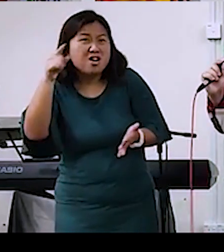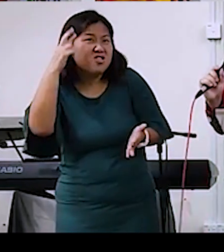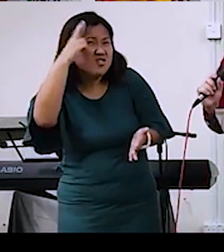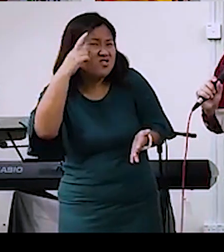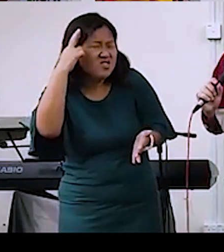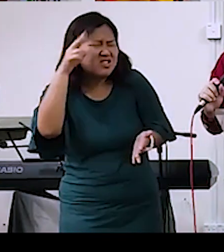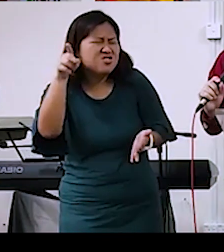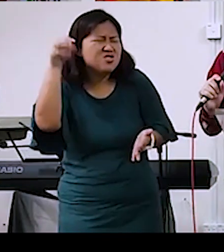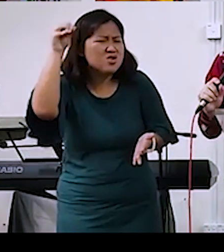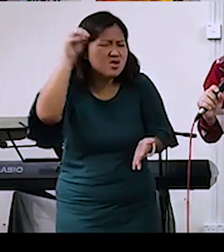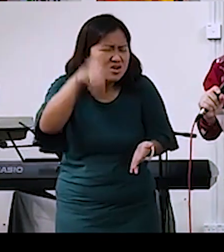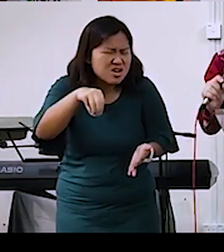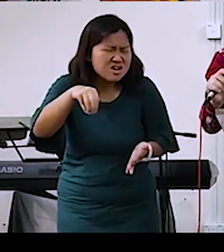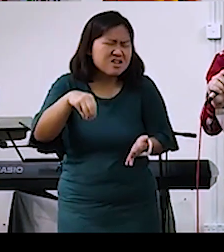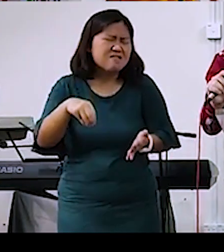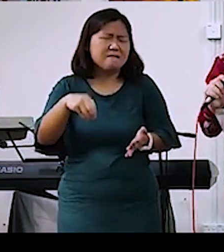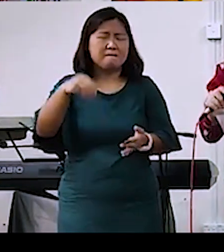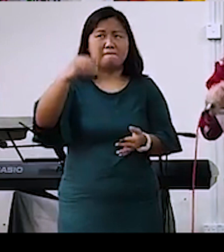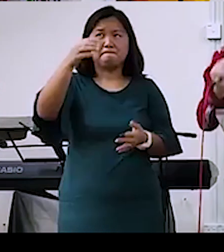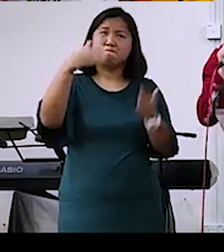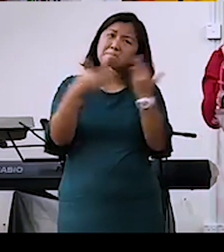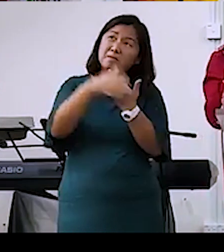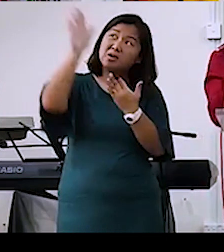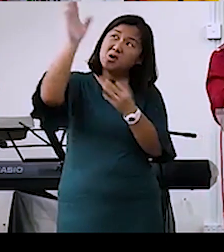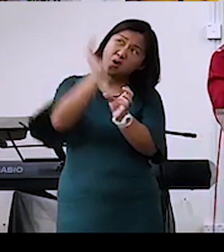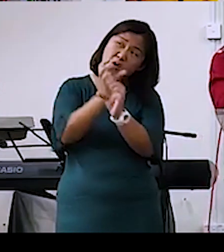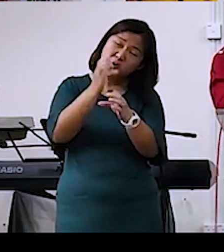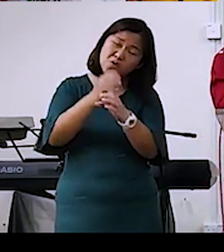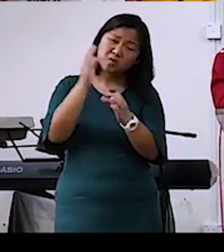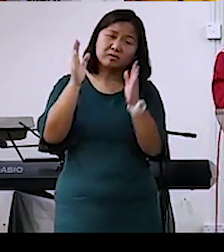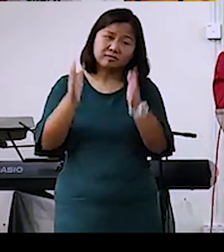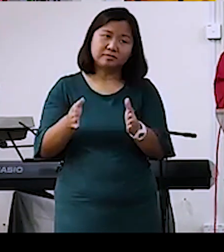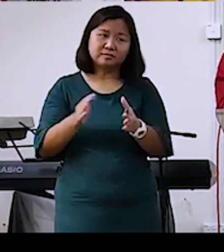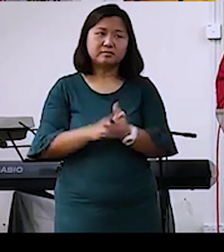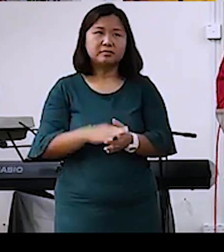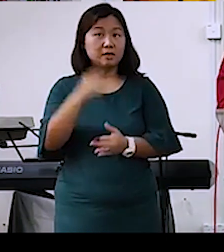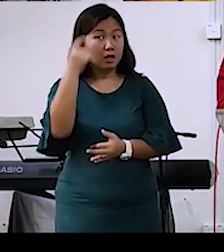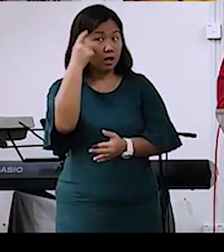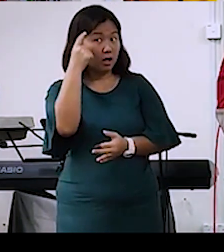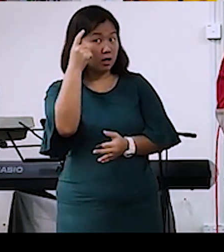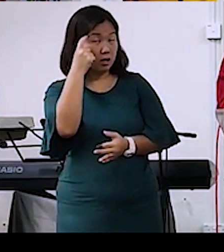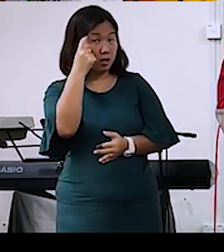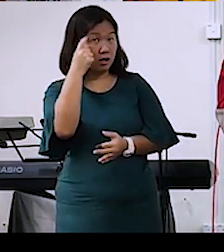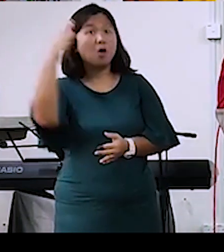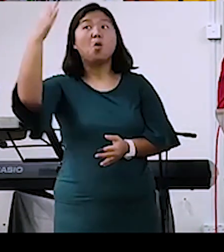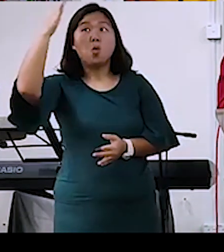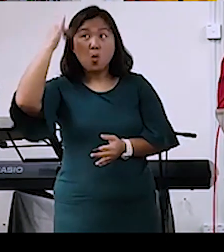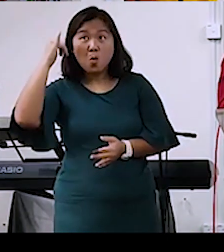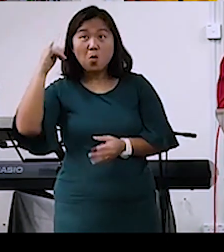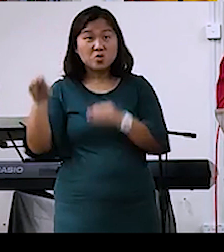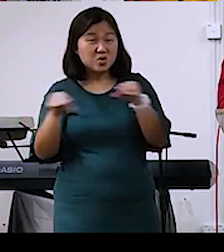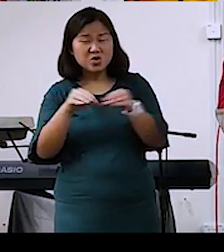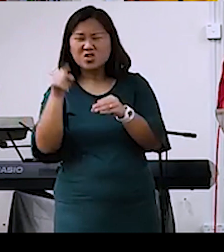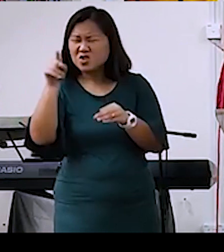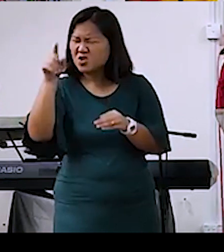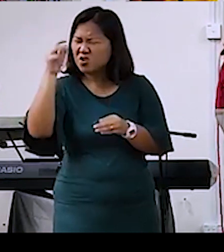were created that way by your father, by your creator. Who can say amen? Think about it. Why do you think God? Because